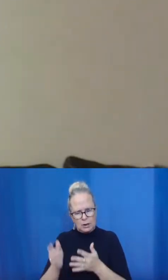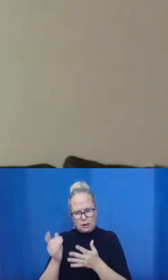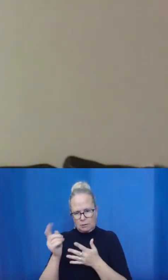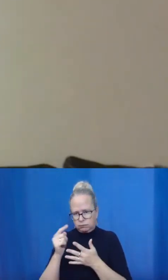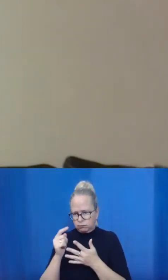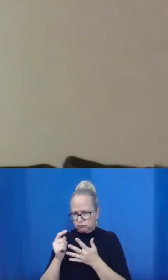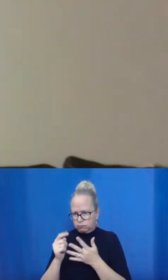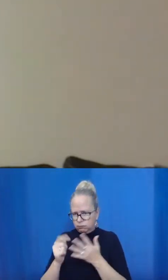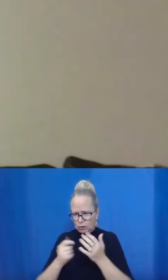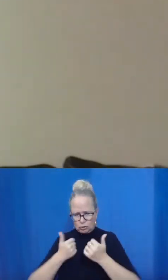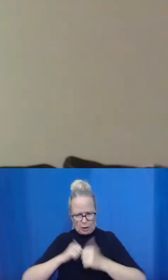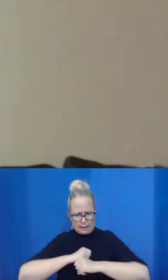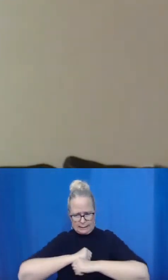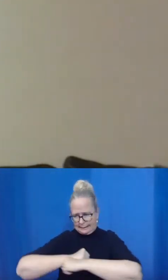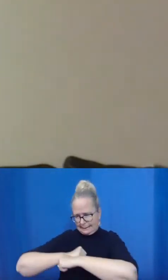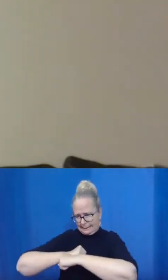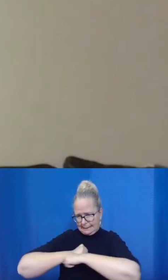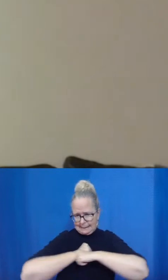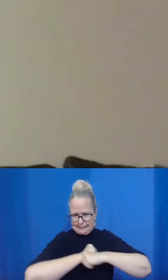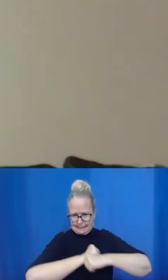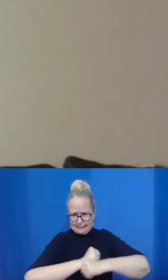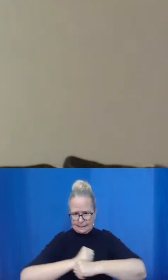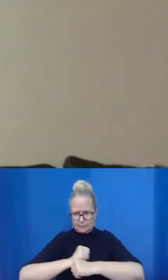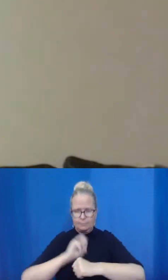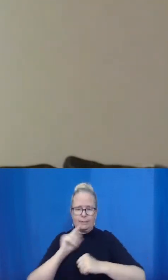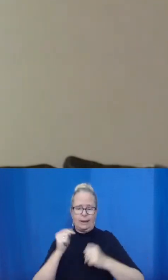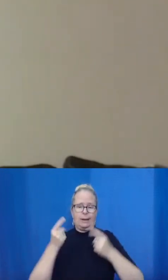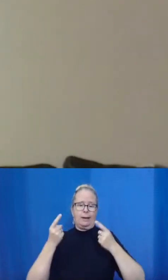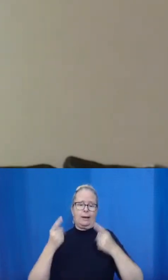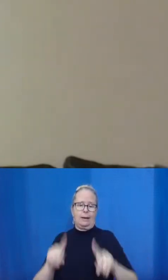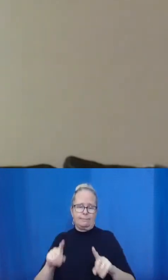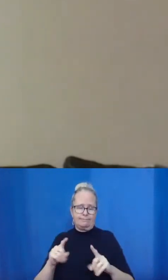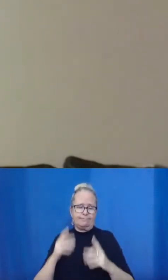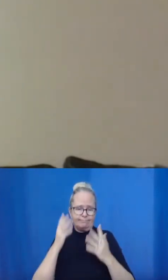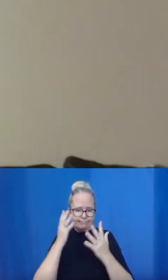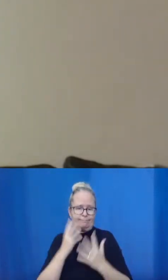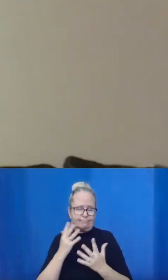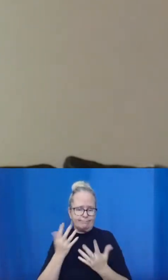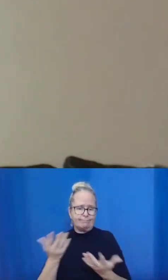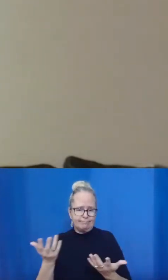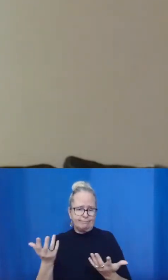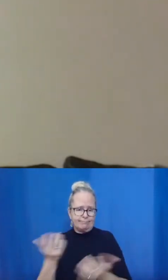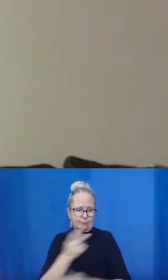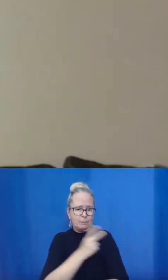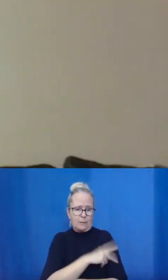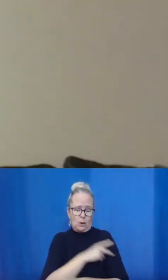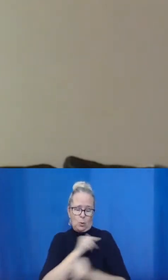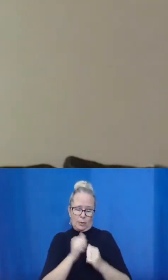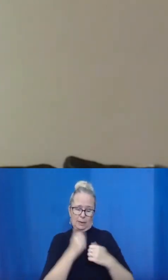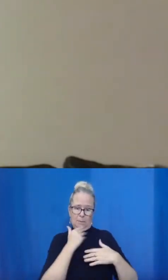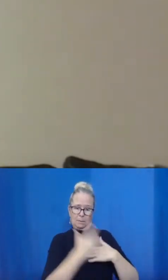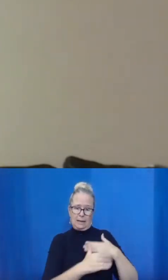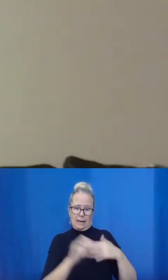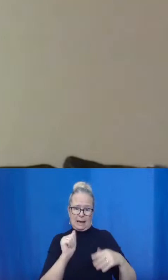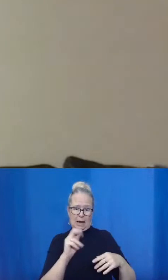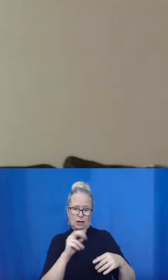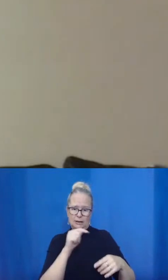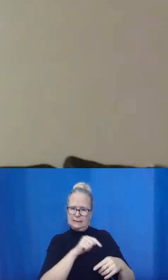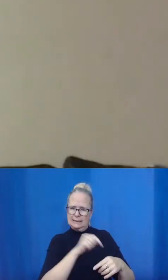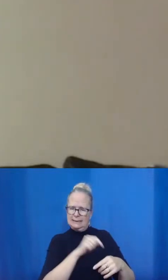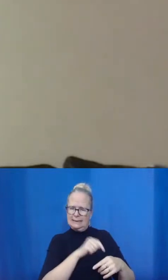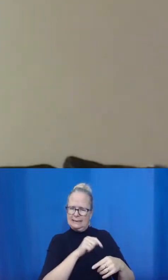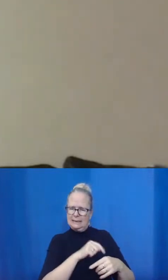And so I think, you know, if anything, it strengthens the point